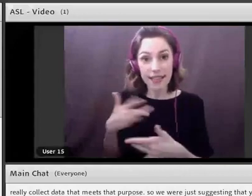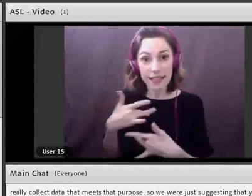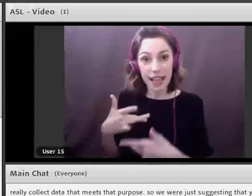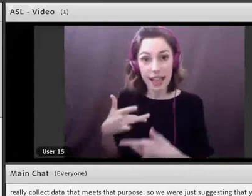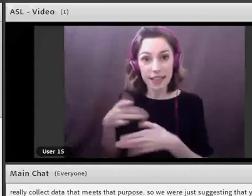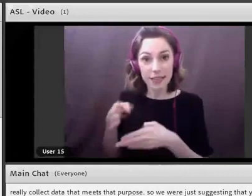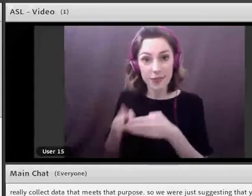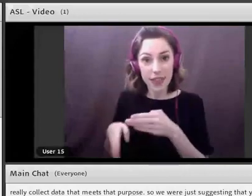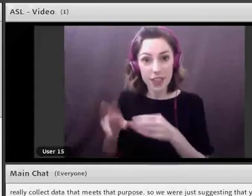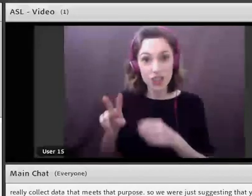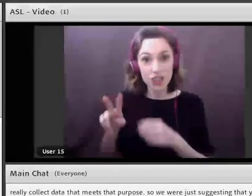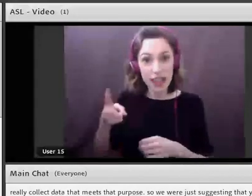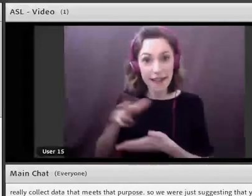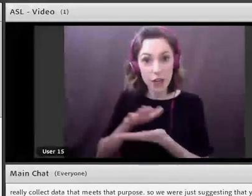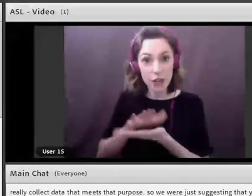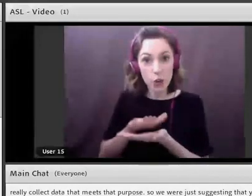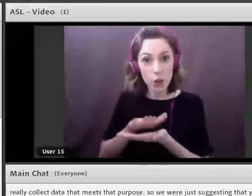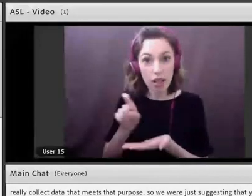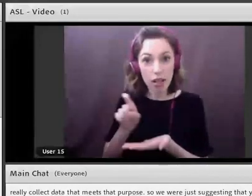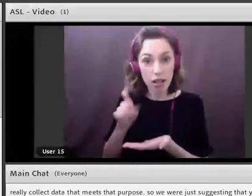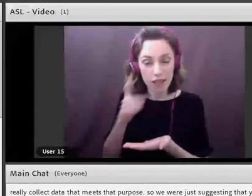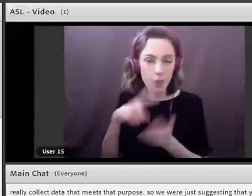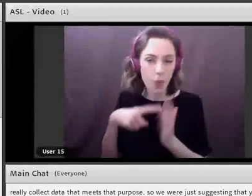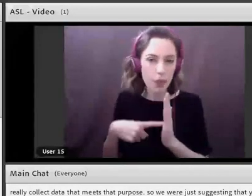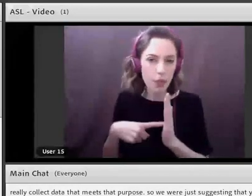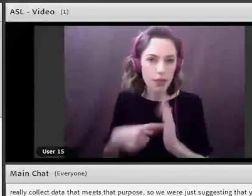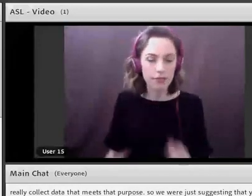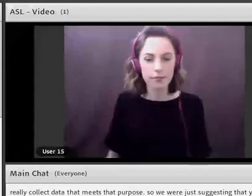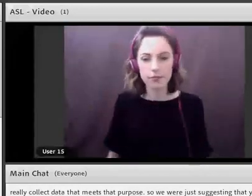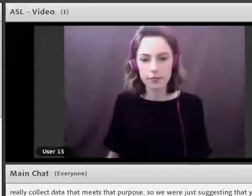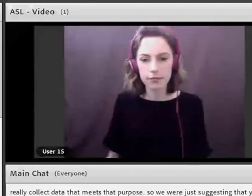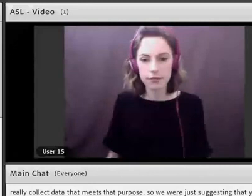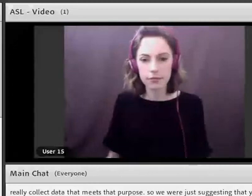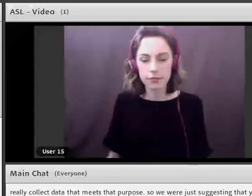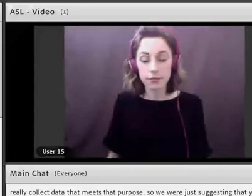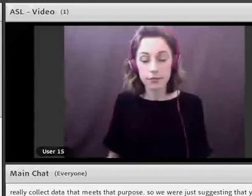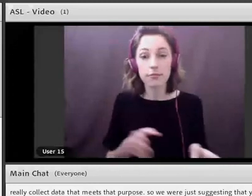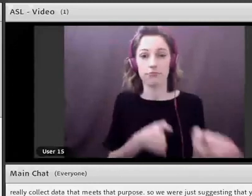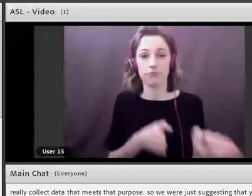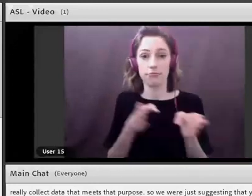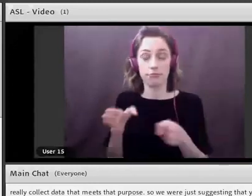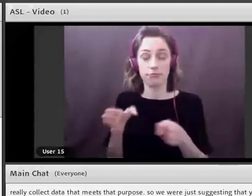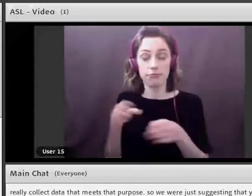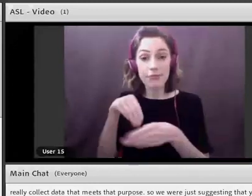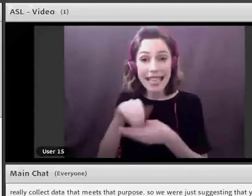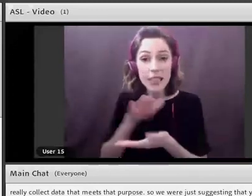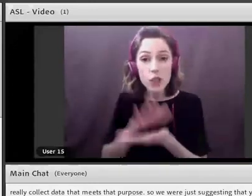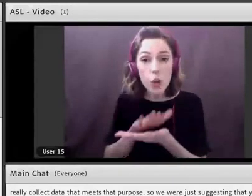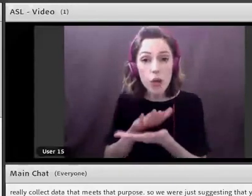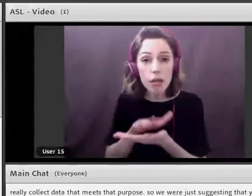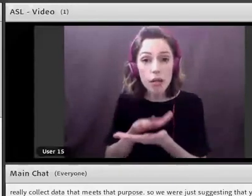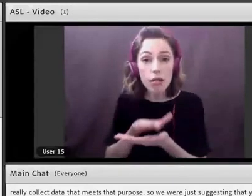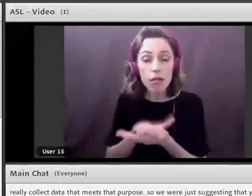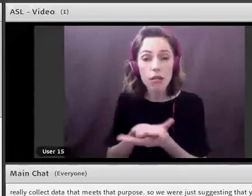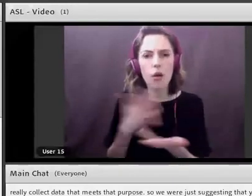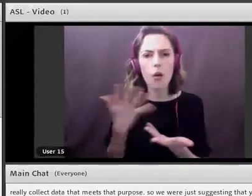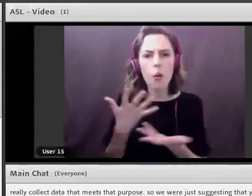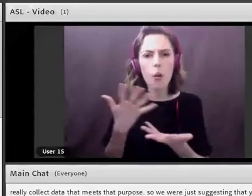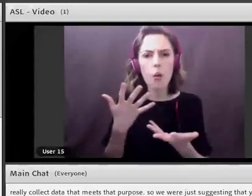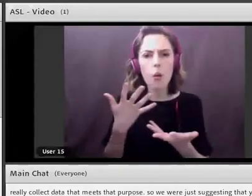school level, we have to again think about what will be the purpose of using the child functioning module with